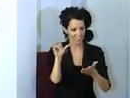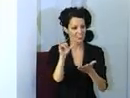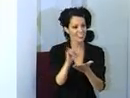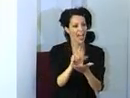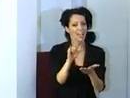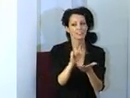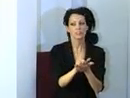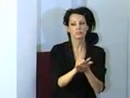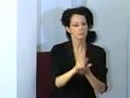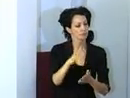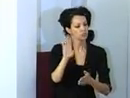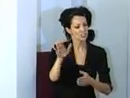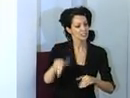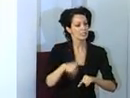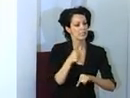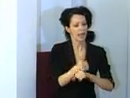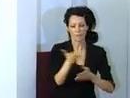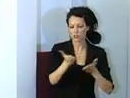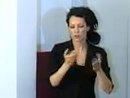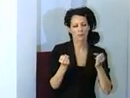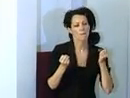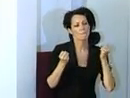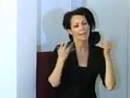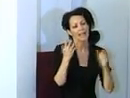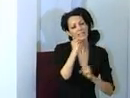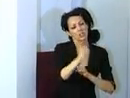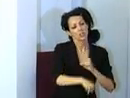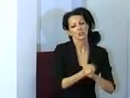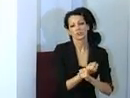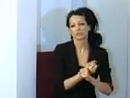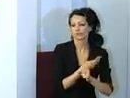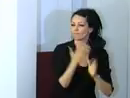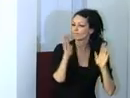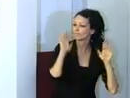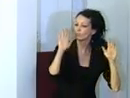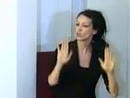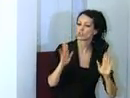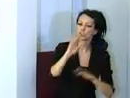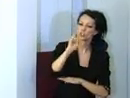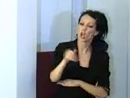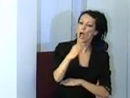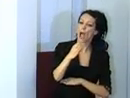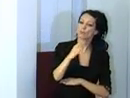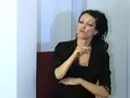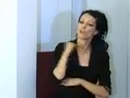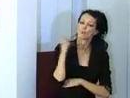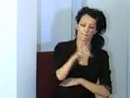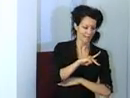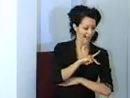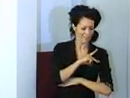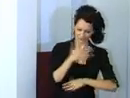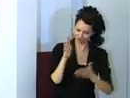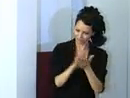has coordinated this service for many years and does a great job. Let's show our appreciation to Reverend Dr. Pat this morning.